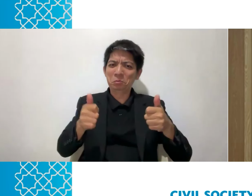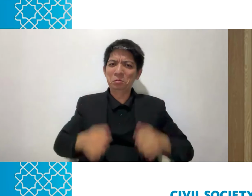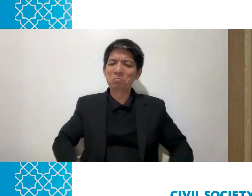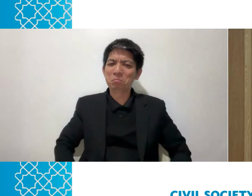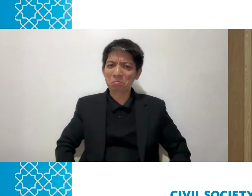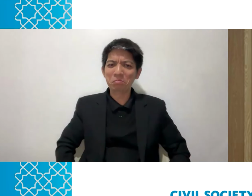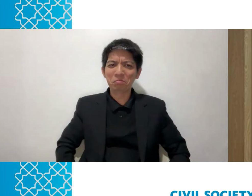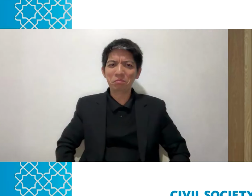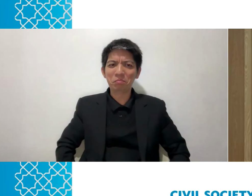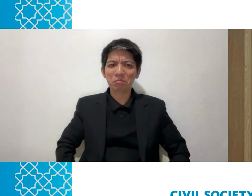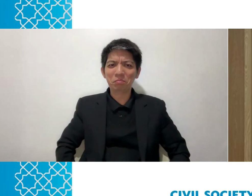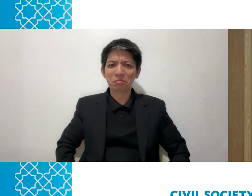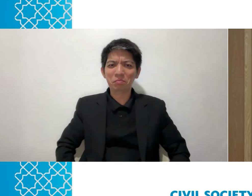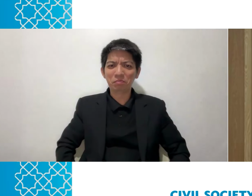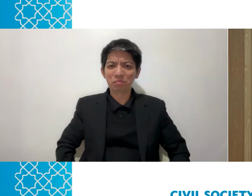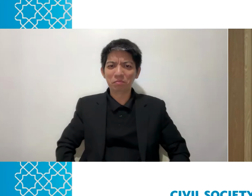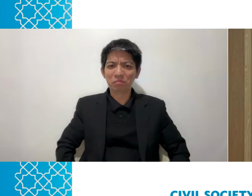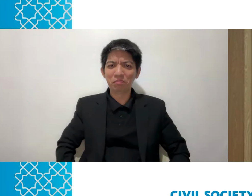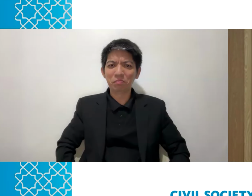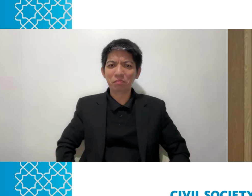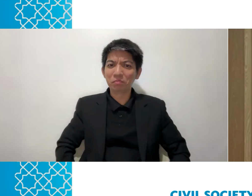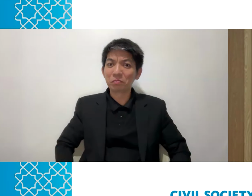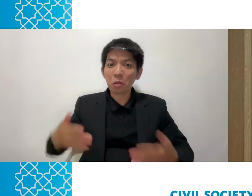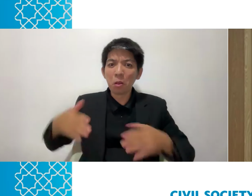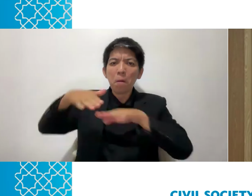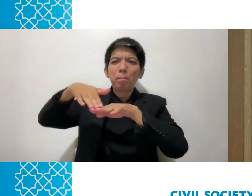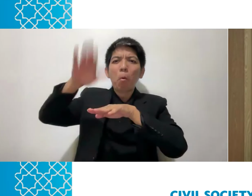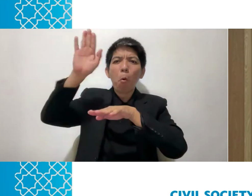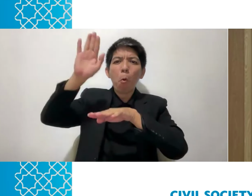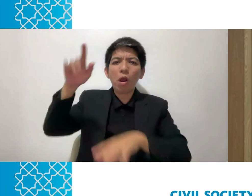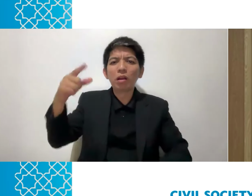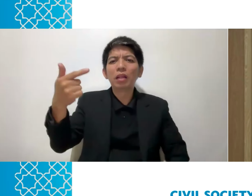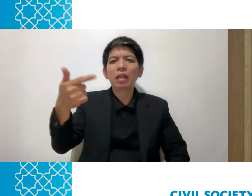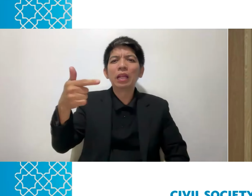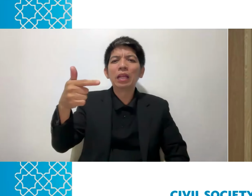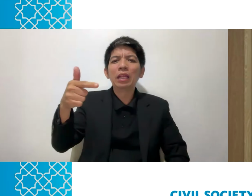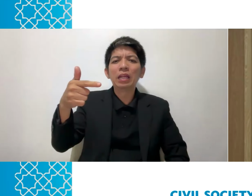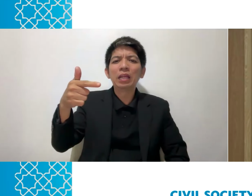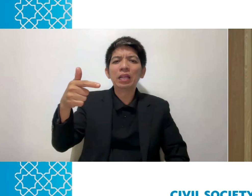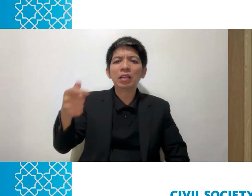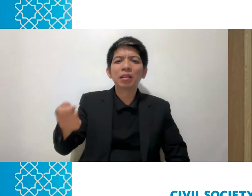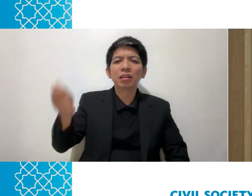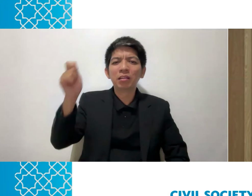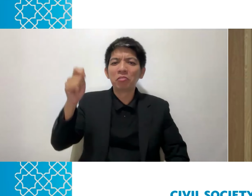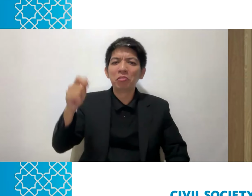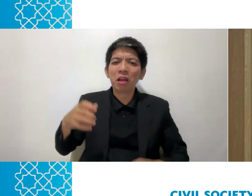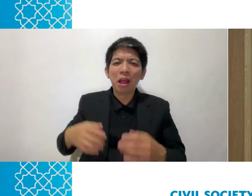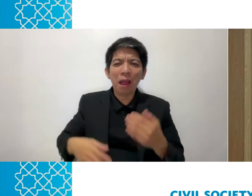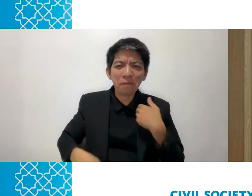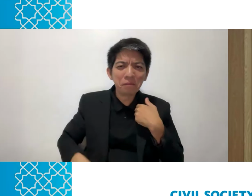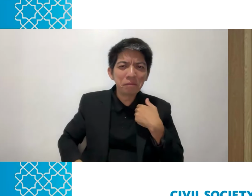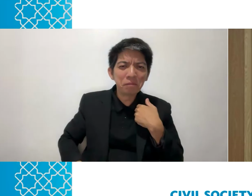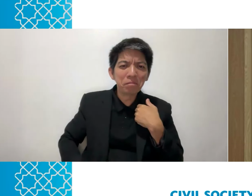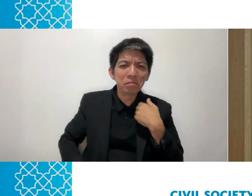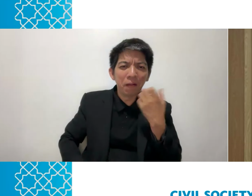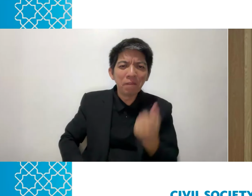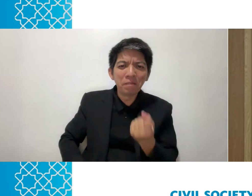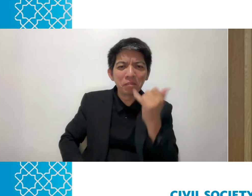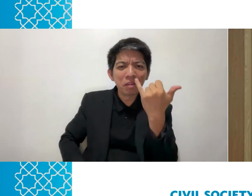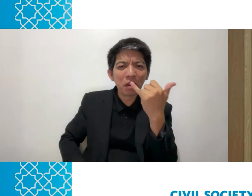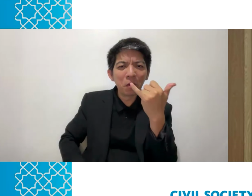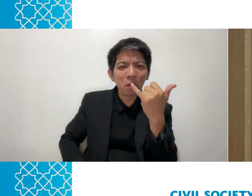saw a majority of green reactions, but also some yellow. And I think it can be really difficult to understand,